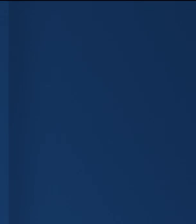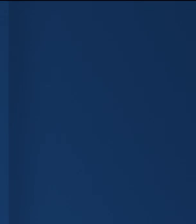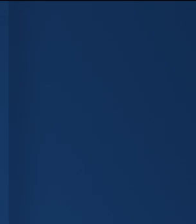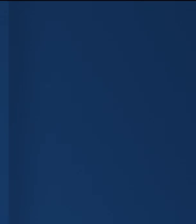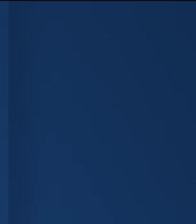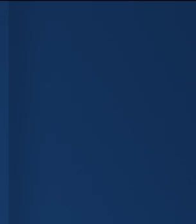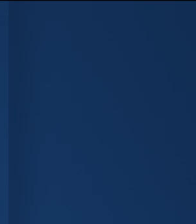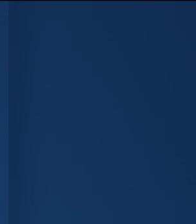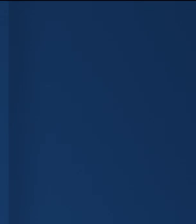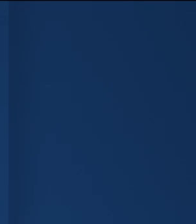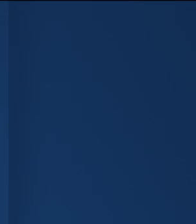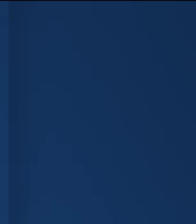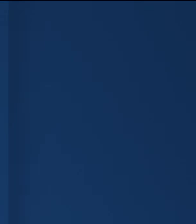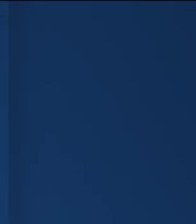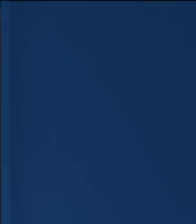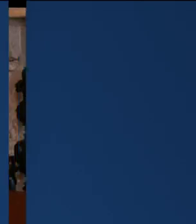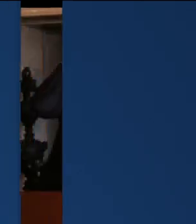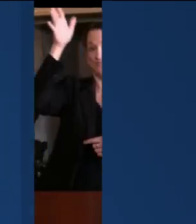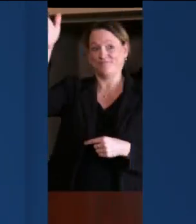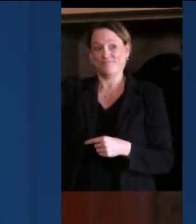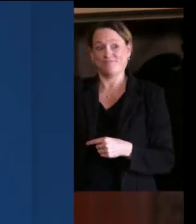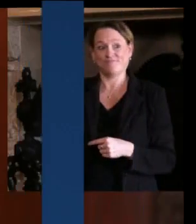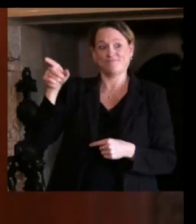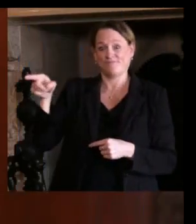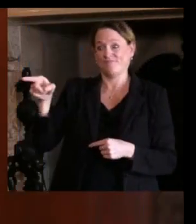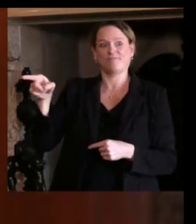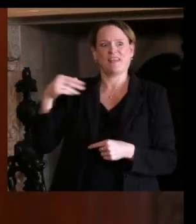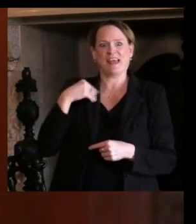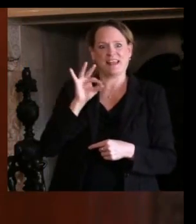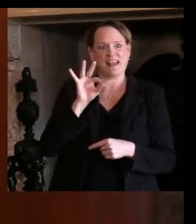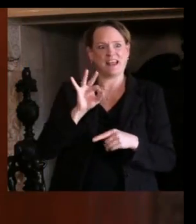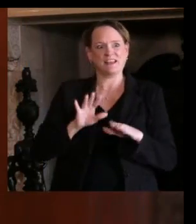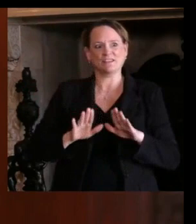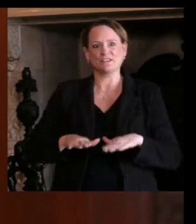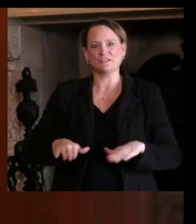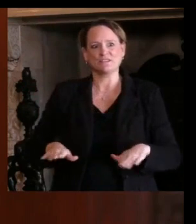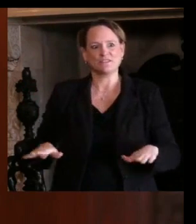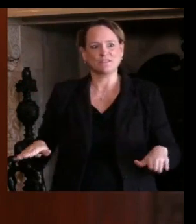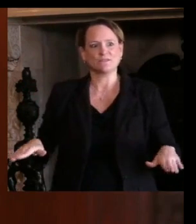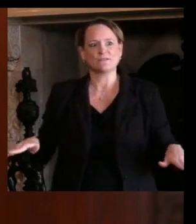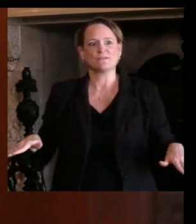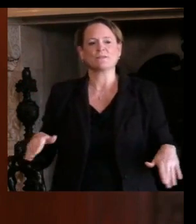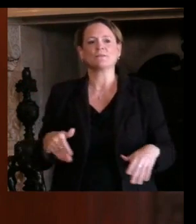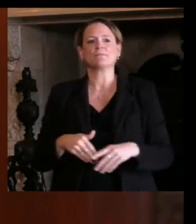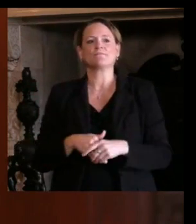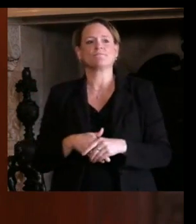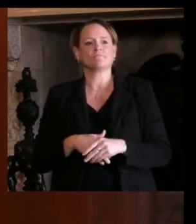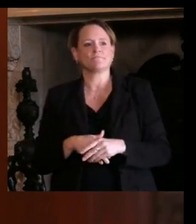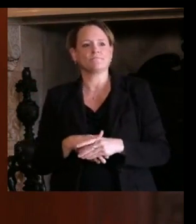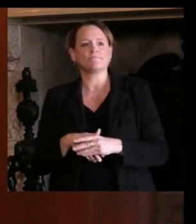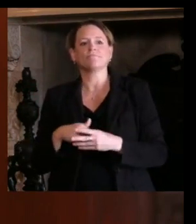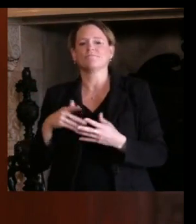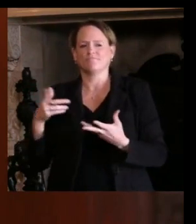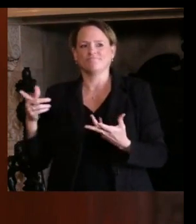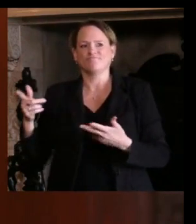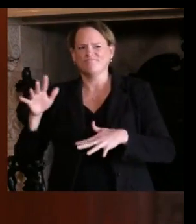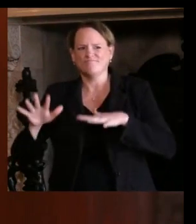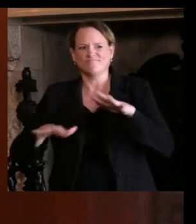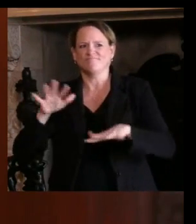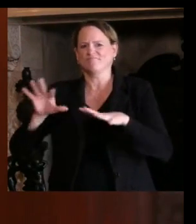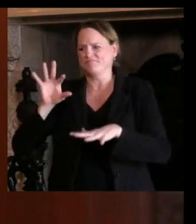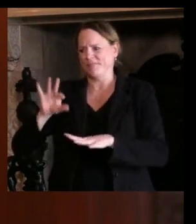to TMJ4 News at 5. I know this isn't easy, not for parents like my own